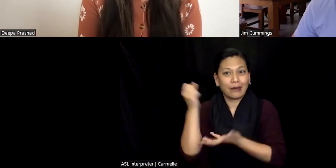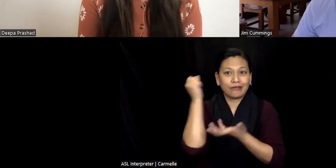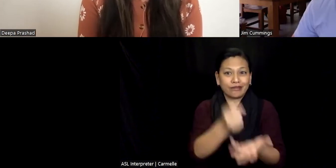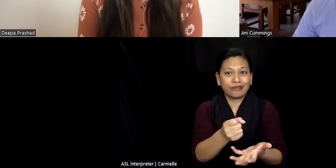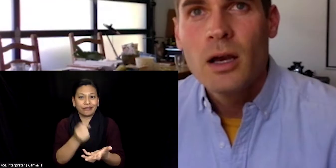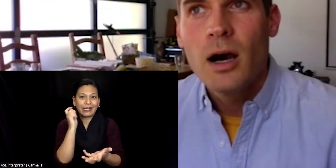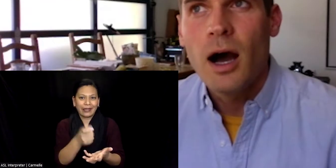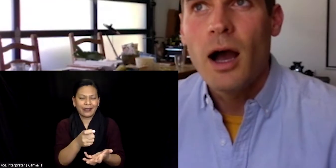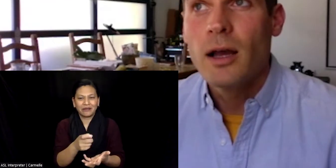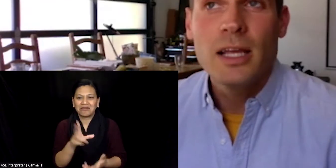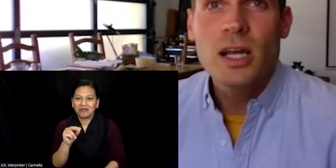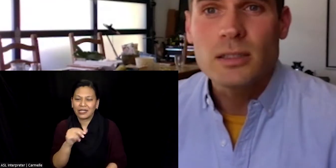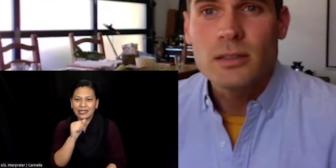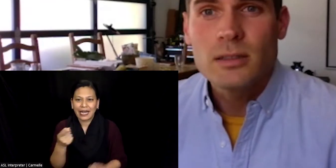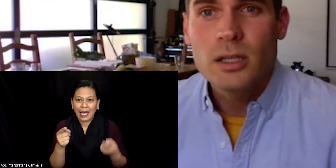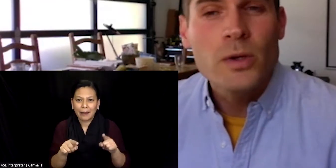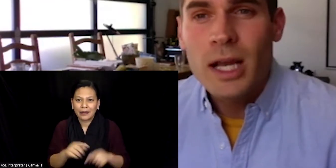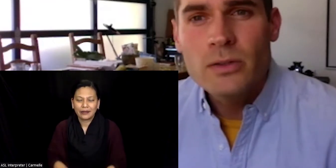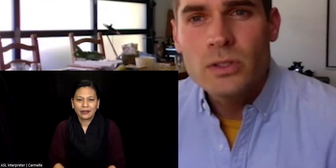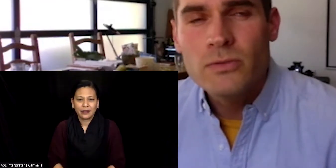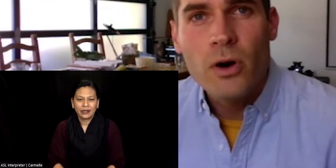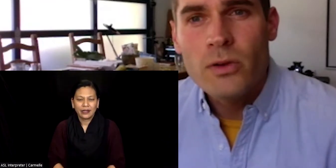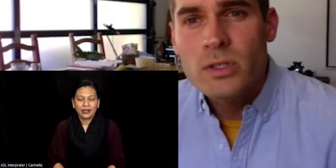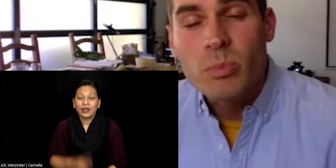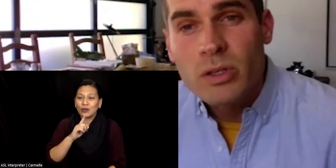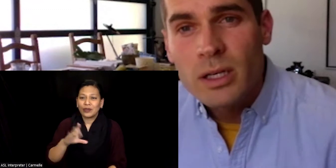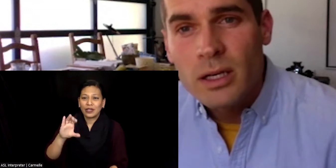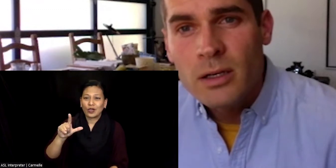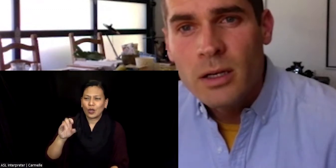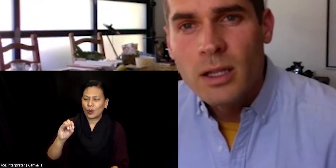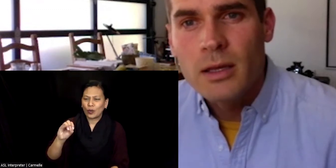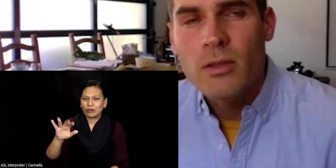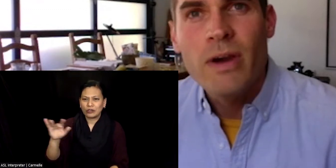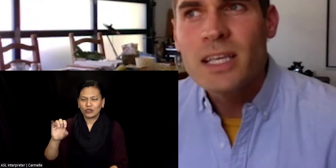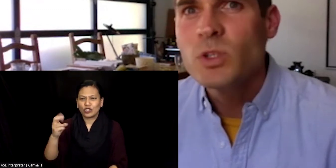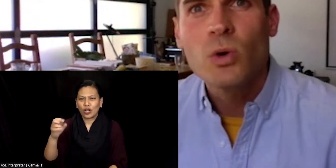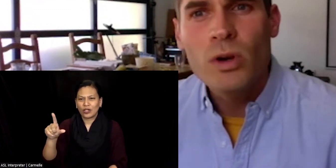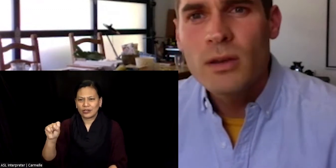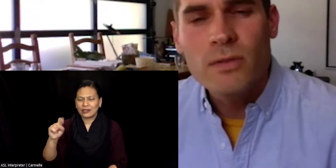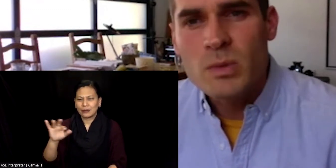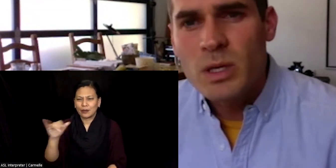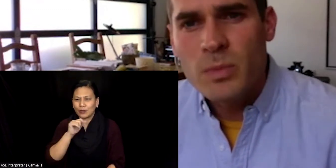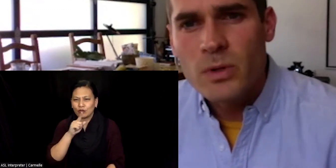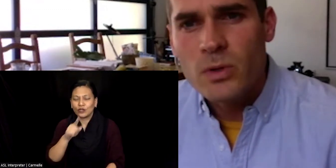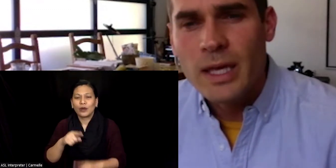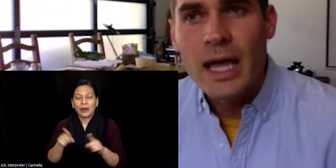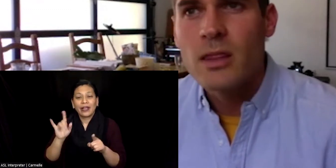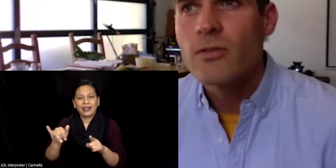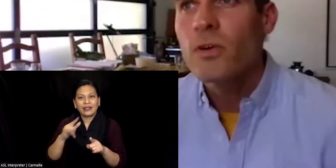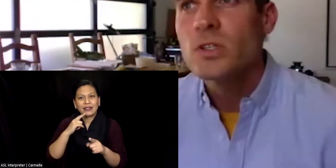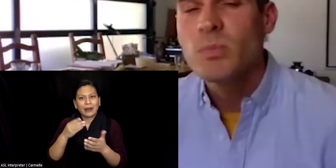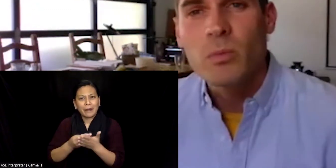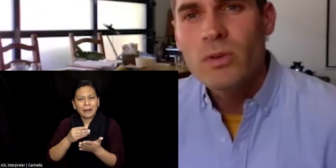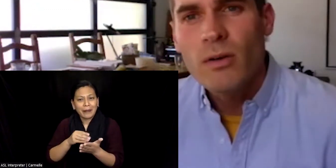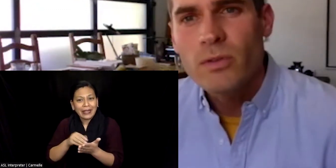Like, it just doesn't. Chloe Zhao's father is a billionaire. Like the vast majority of these people who get their